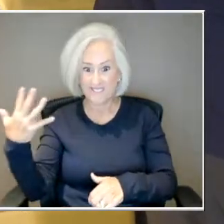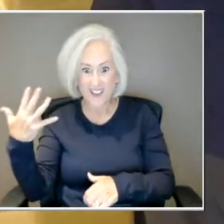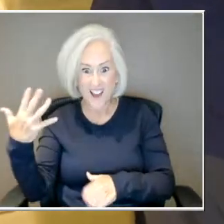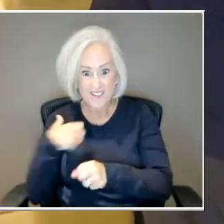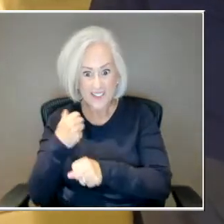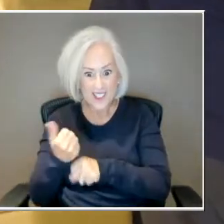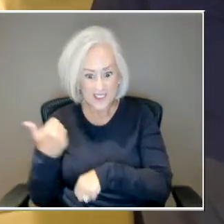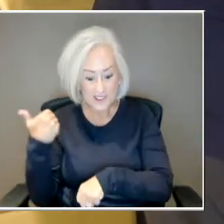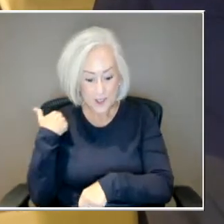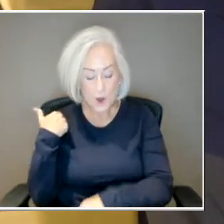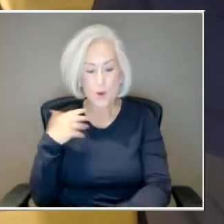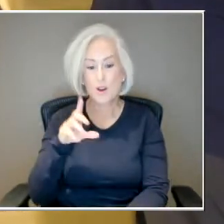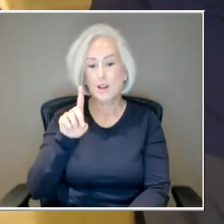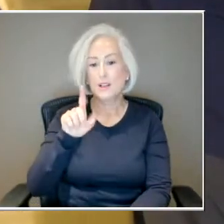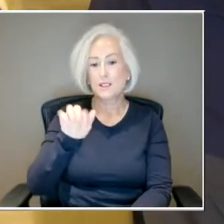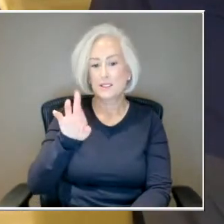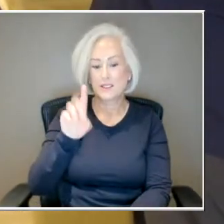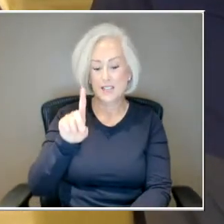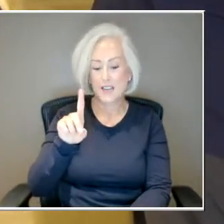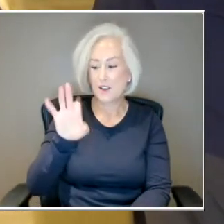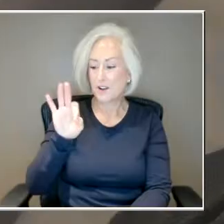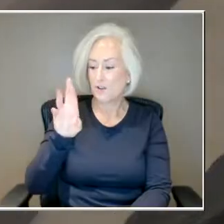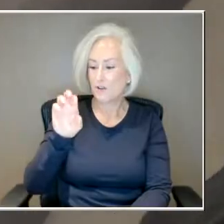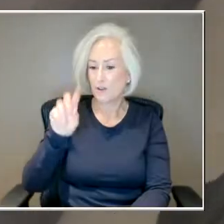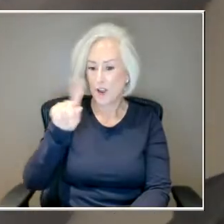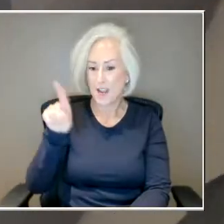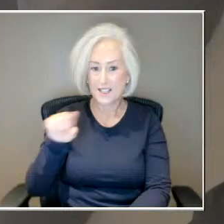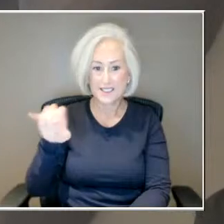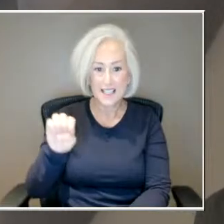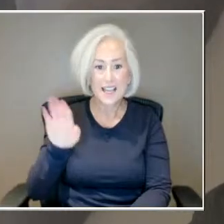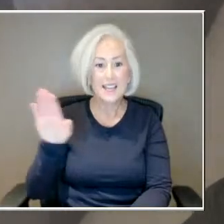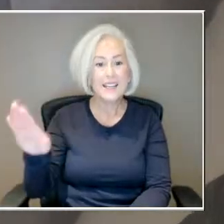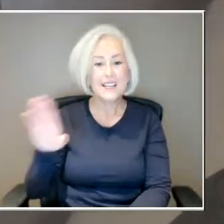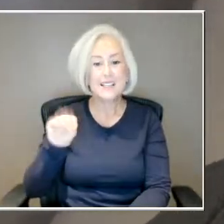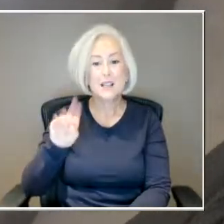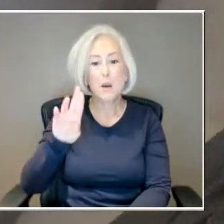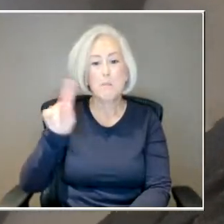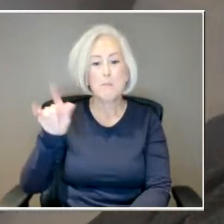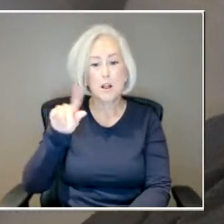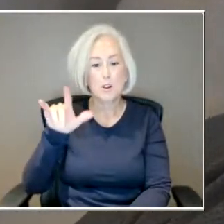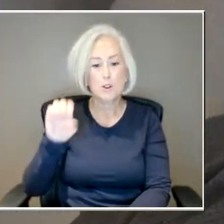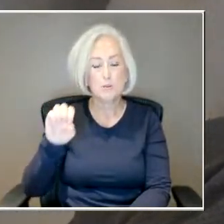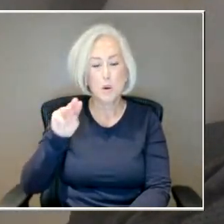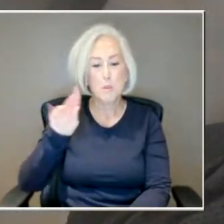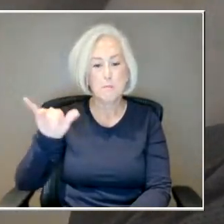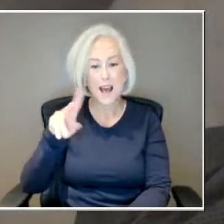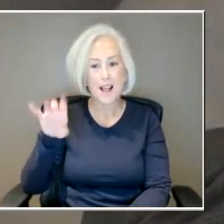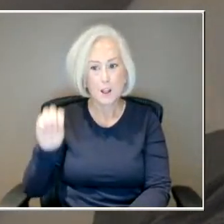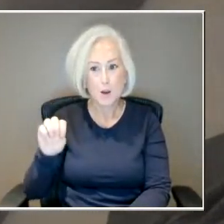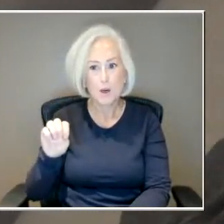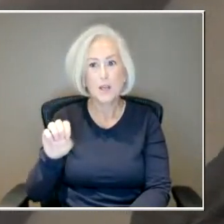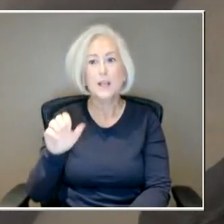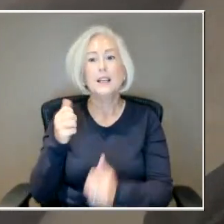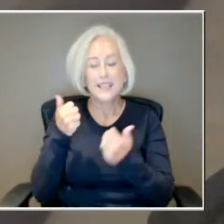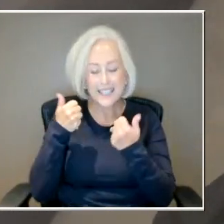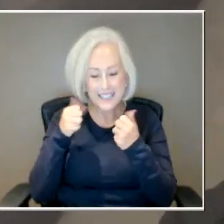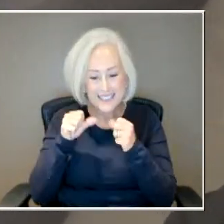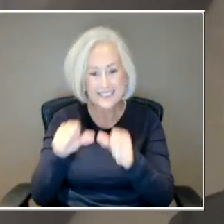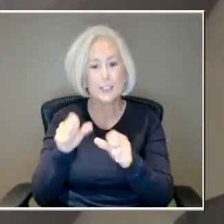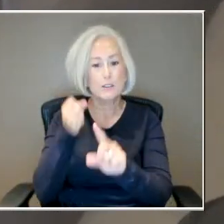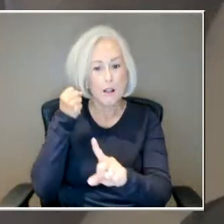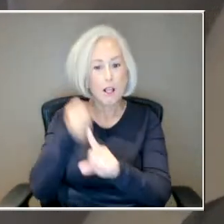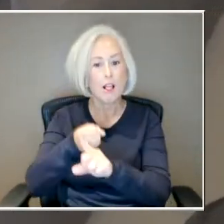multiple myeloma wouldn't stay in remission, doctors at the University of Kansas Cancer Center turned to a new form of